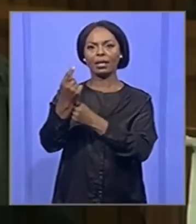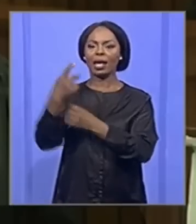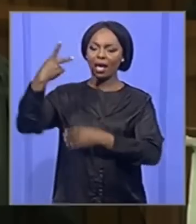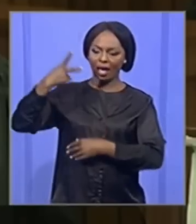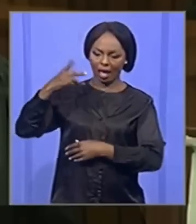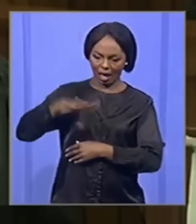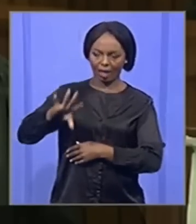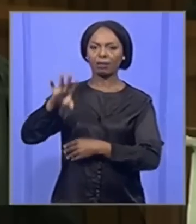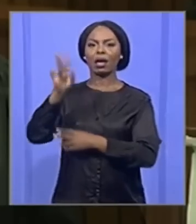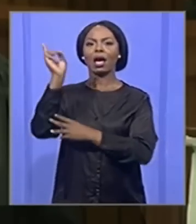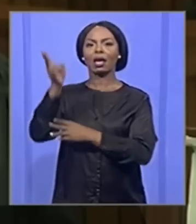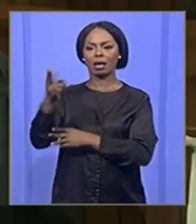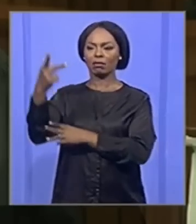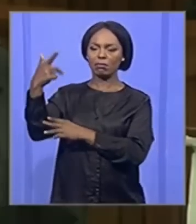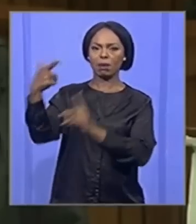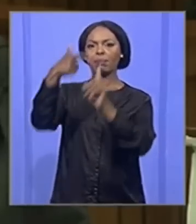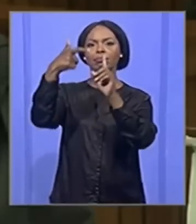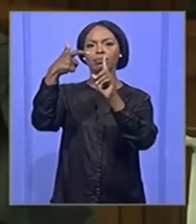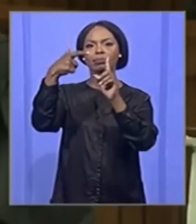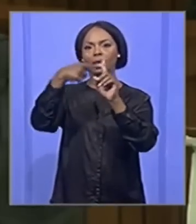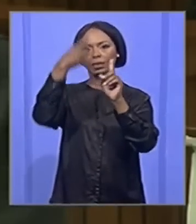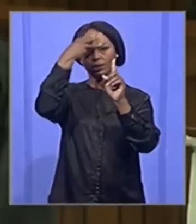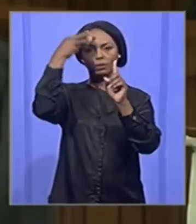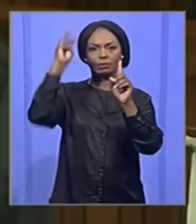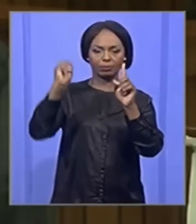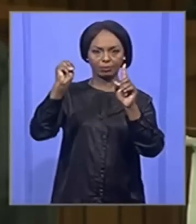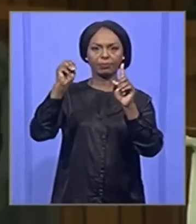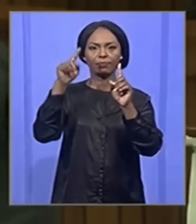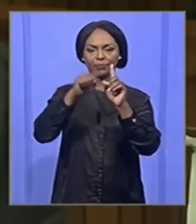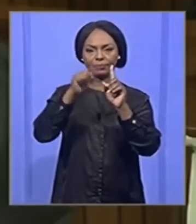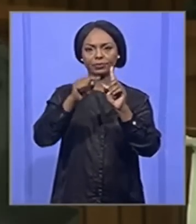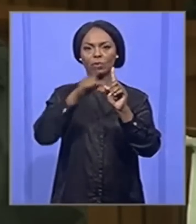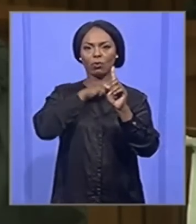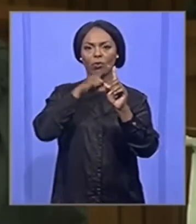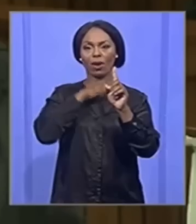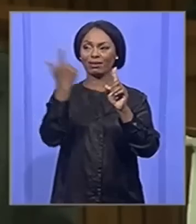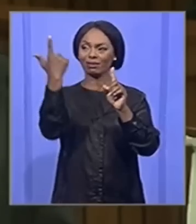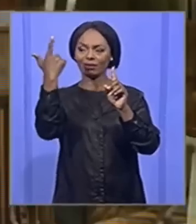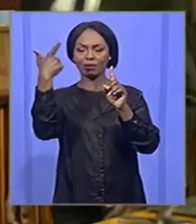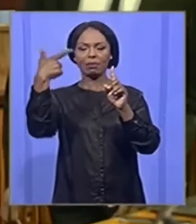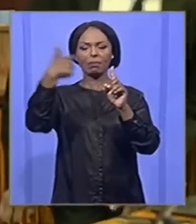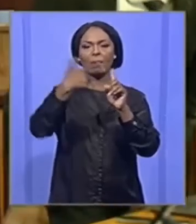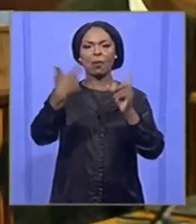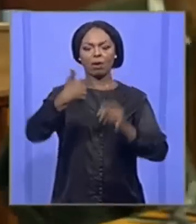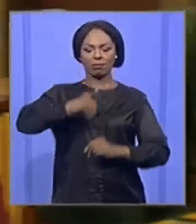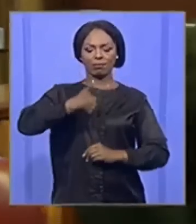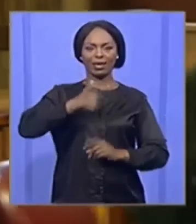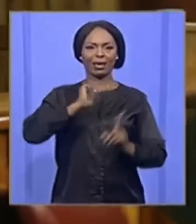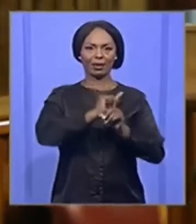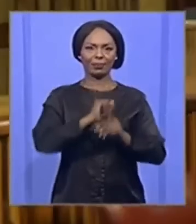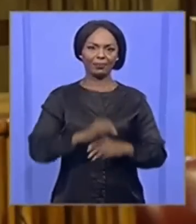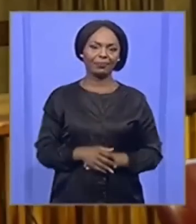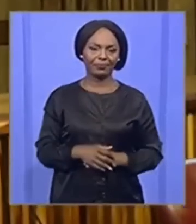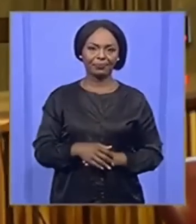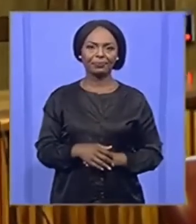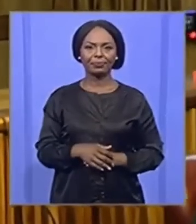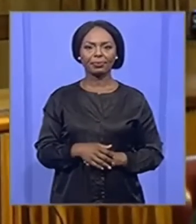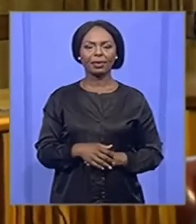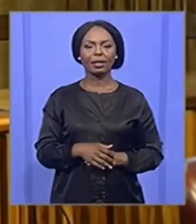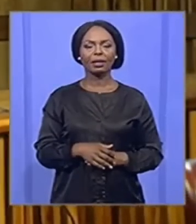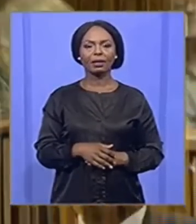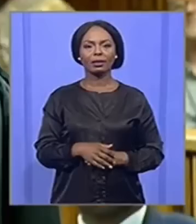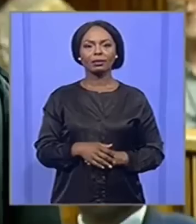shot hit Senzo as the firearm was pointed at his chest. Hare le ba le khotleng le phameng la